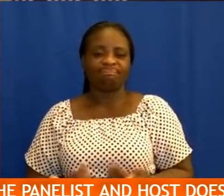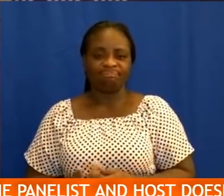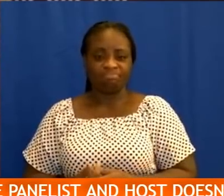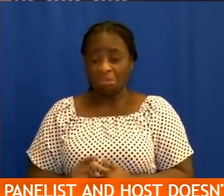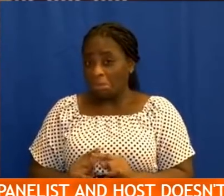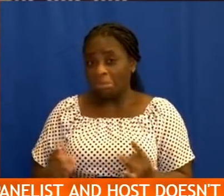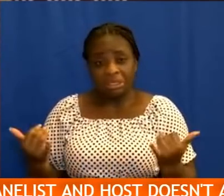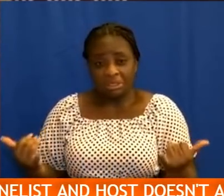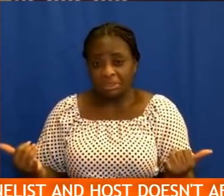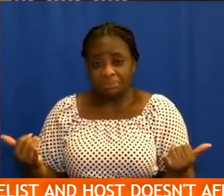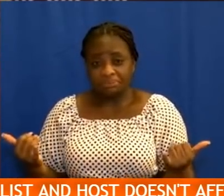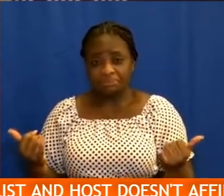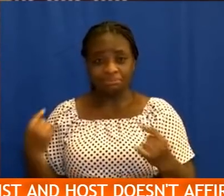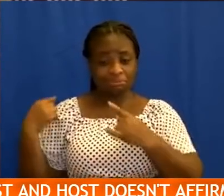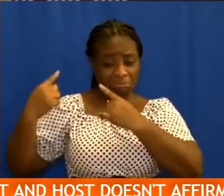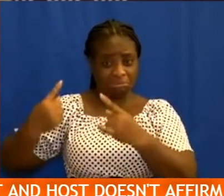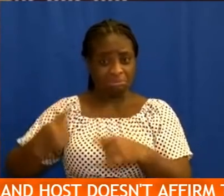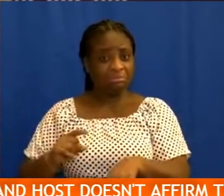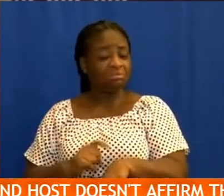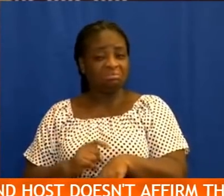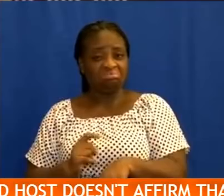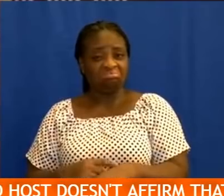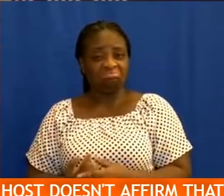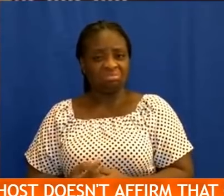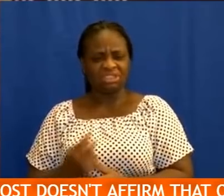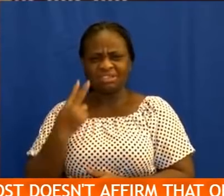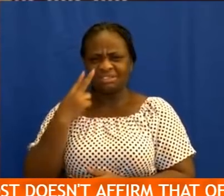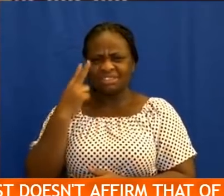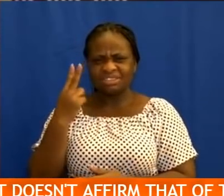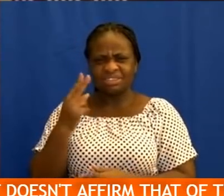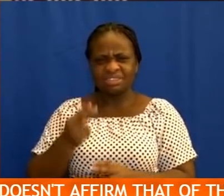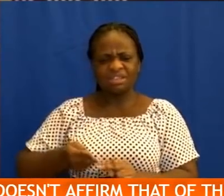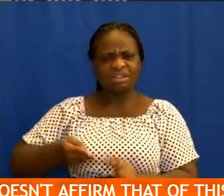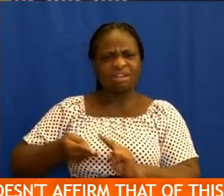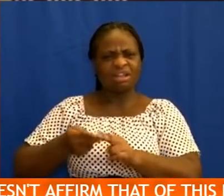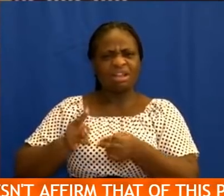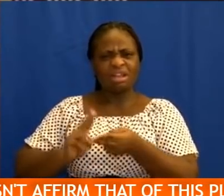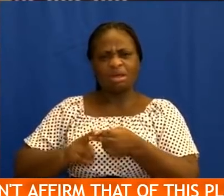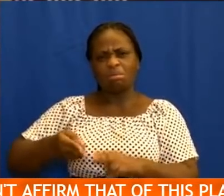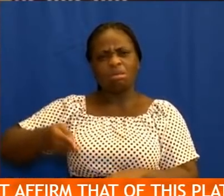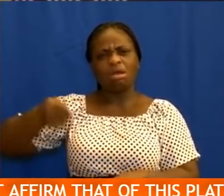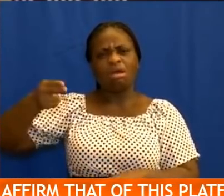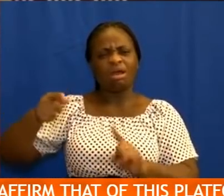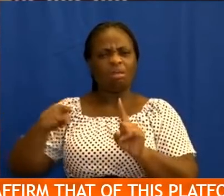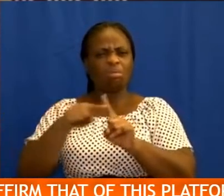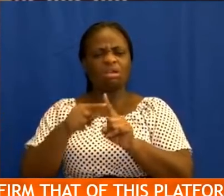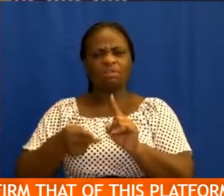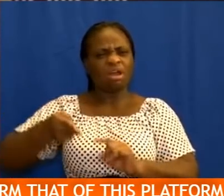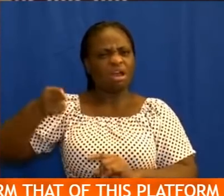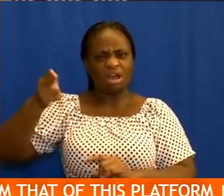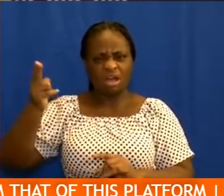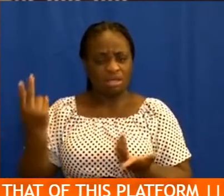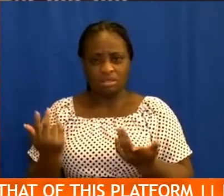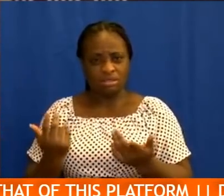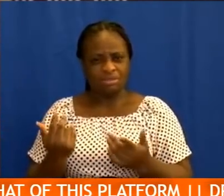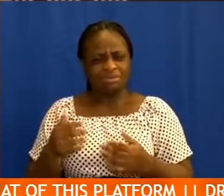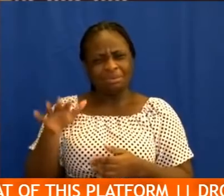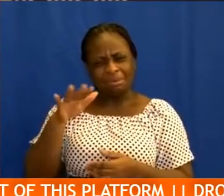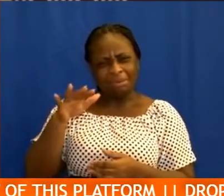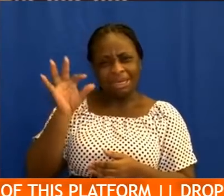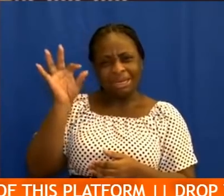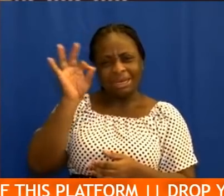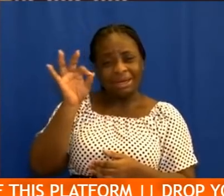and pay what the president is saying, pay what the health officials are now saying, say every blessed day, be a Ghana, they recorded